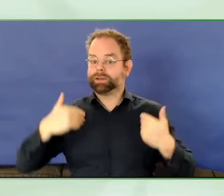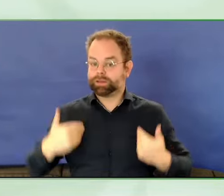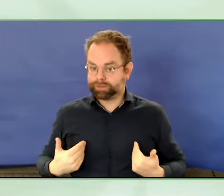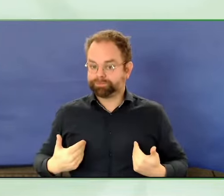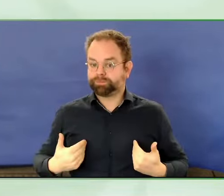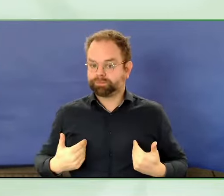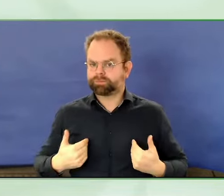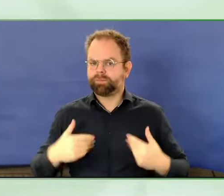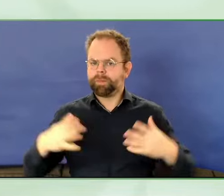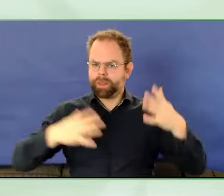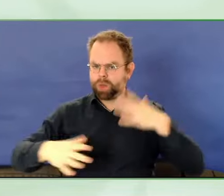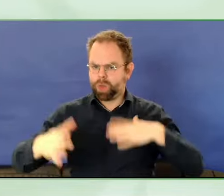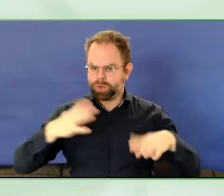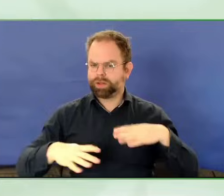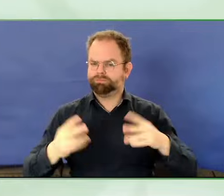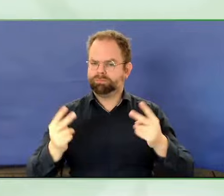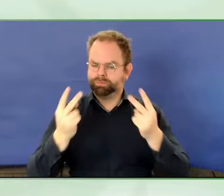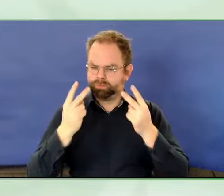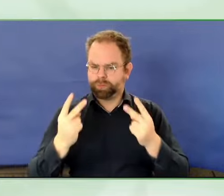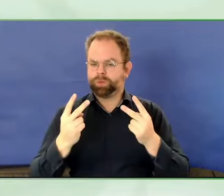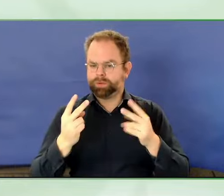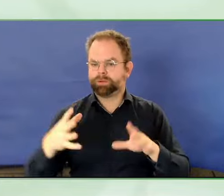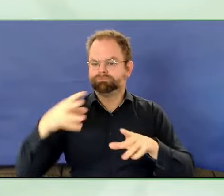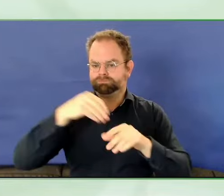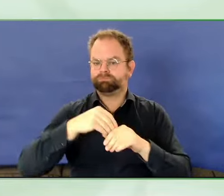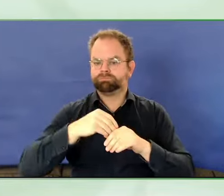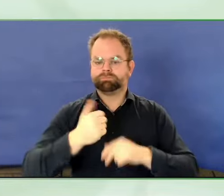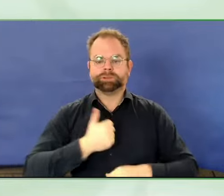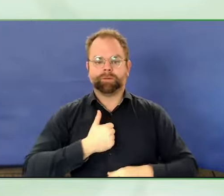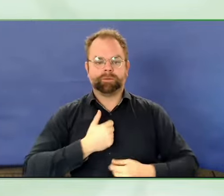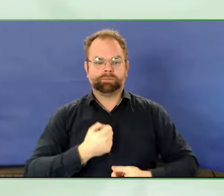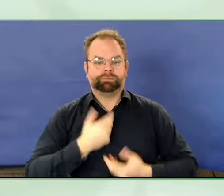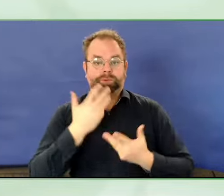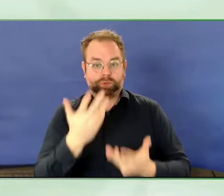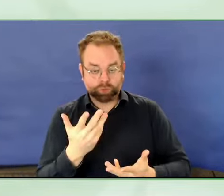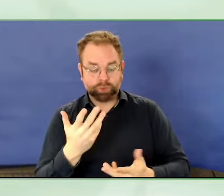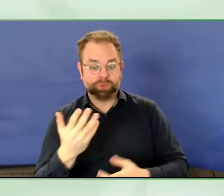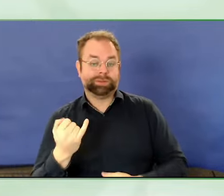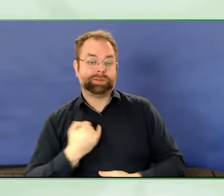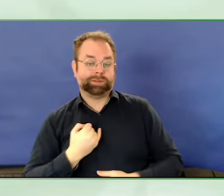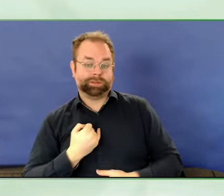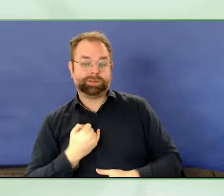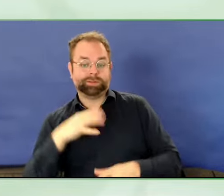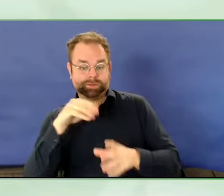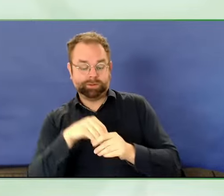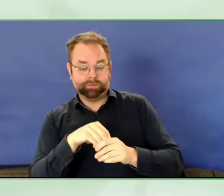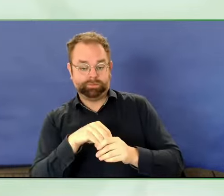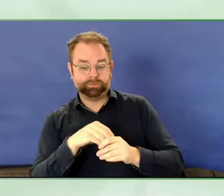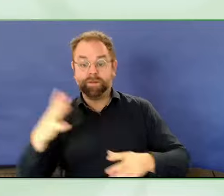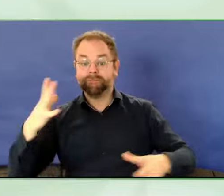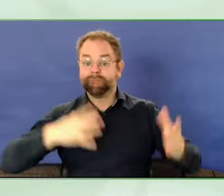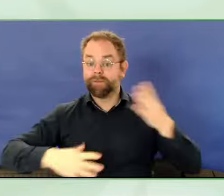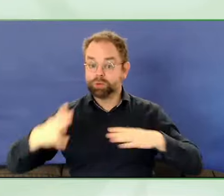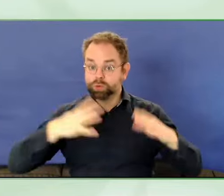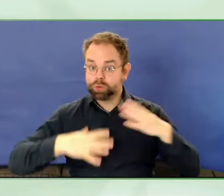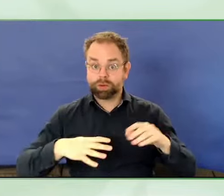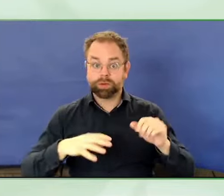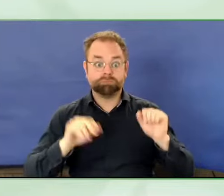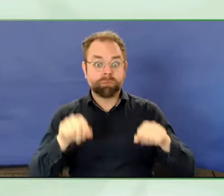dressing easier and more comfortable, which will help individuals to manage their daily life more